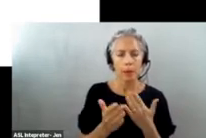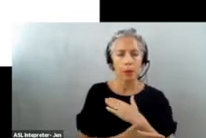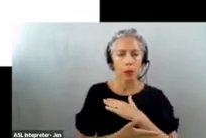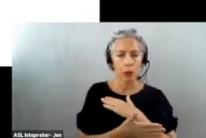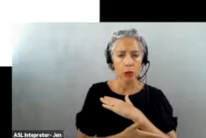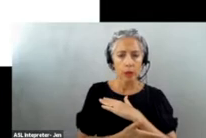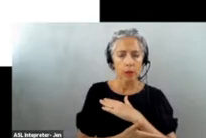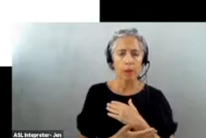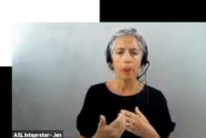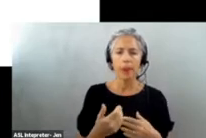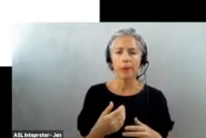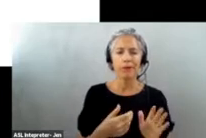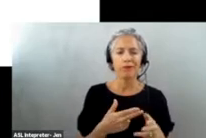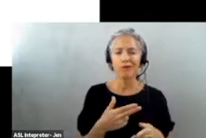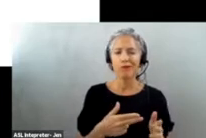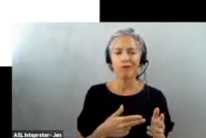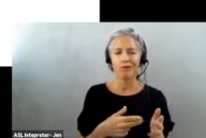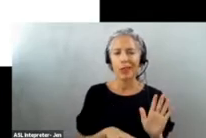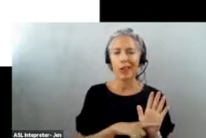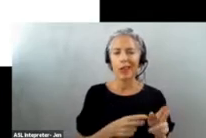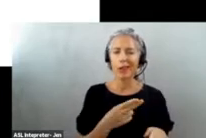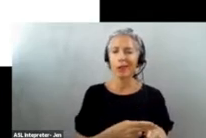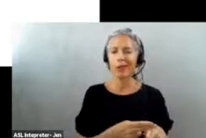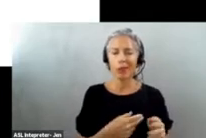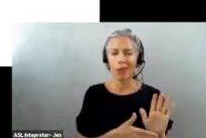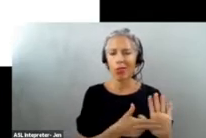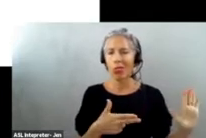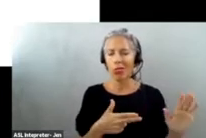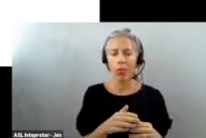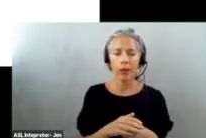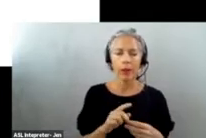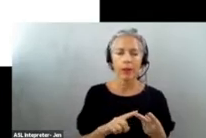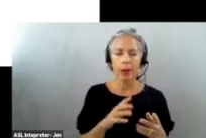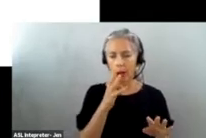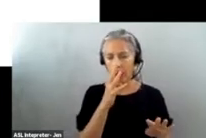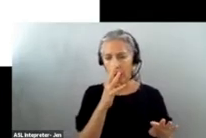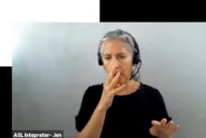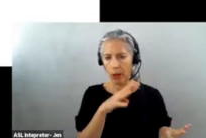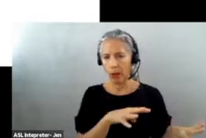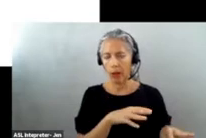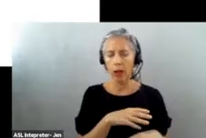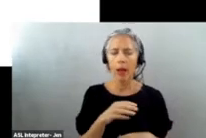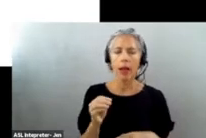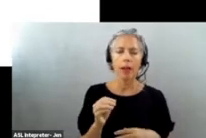We have stigma, we have neglect, we have discrimination, and all leads to exclusion.